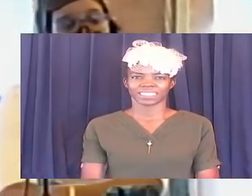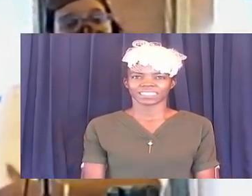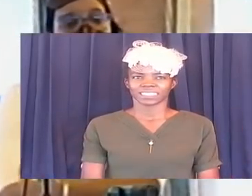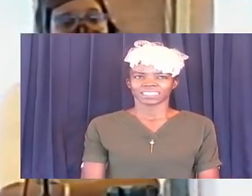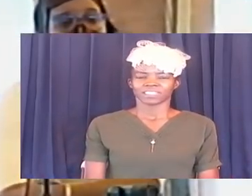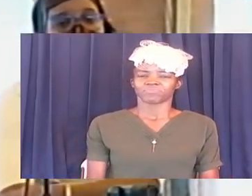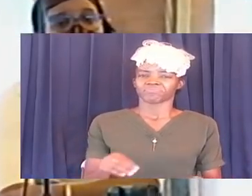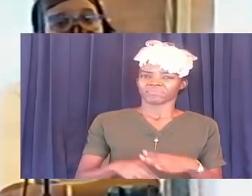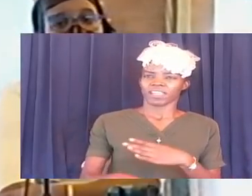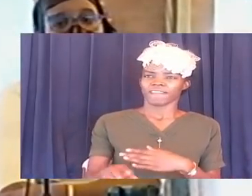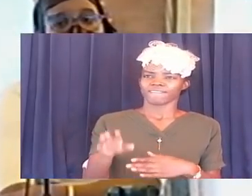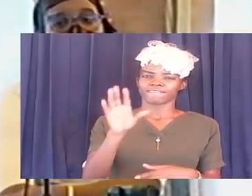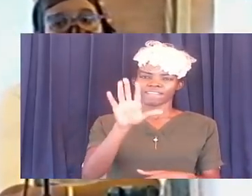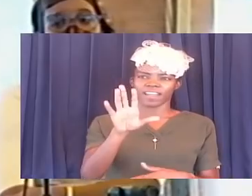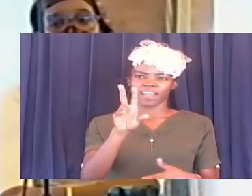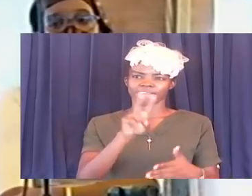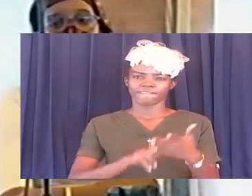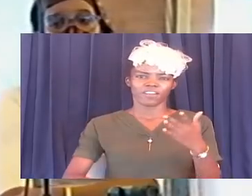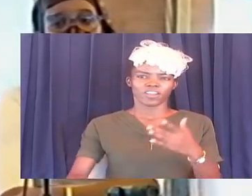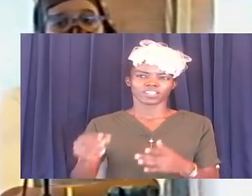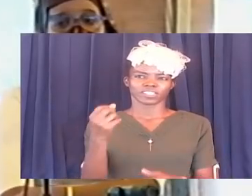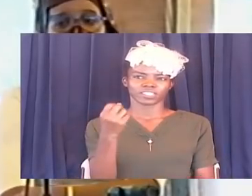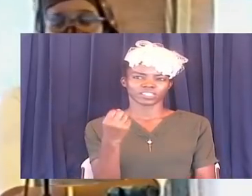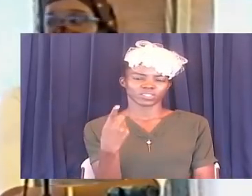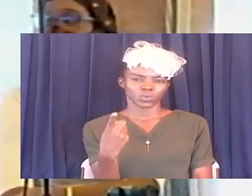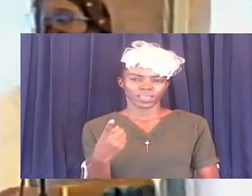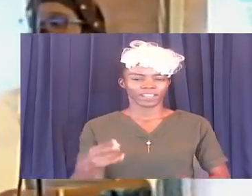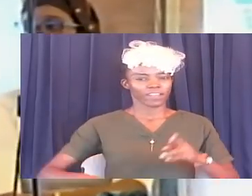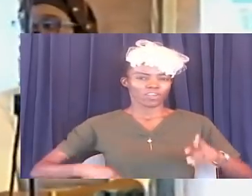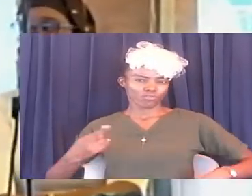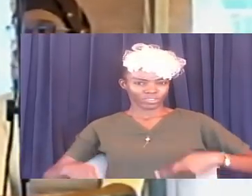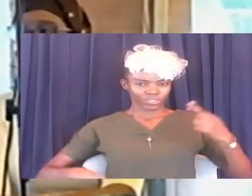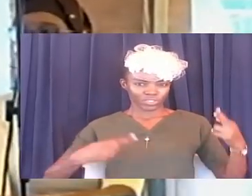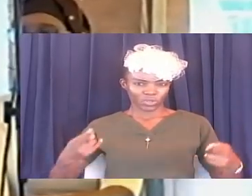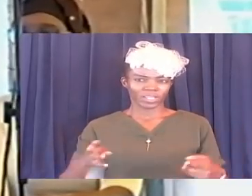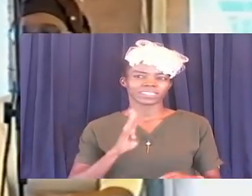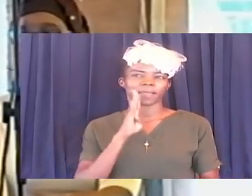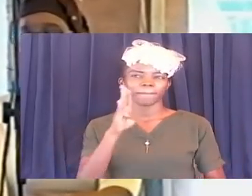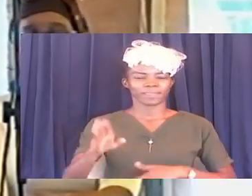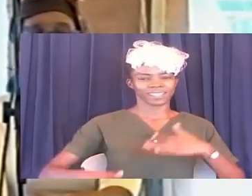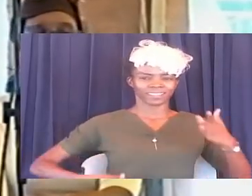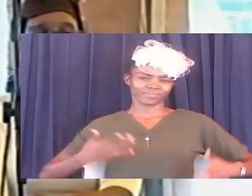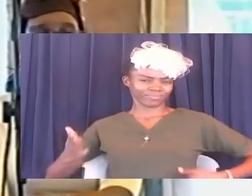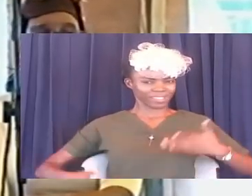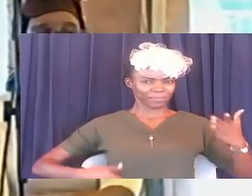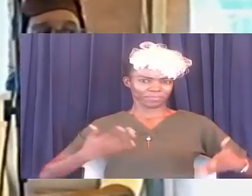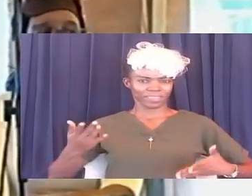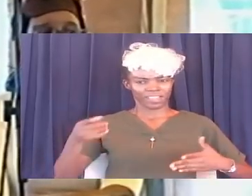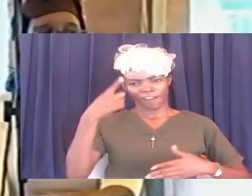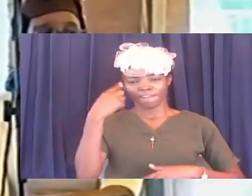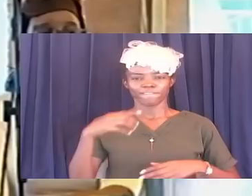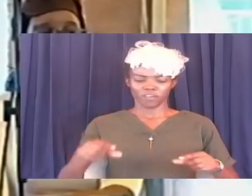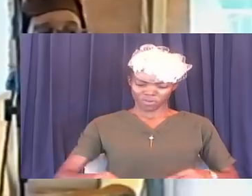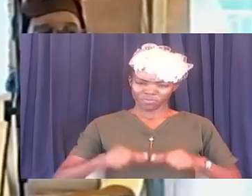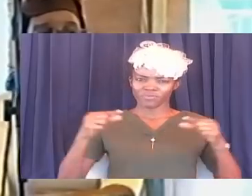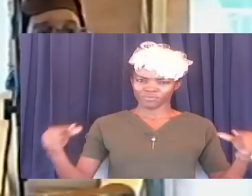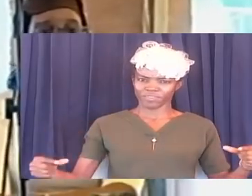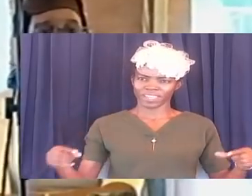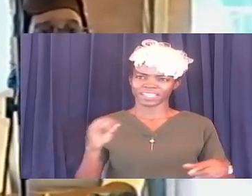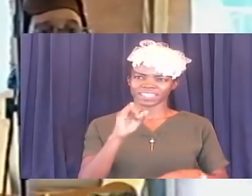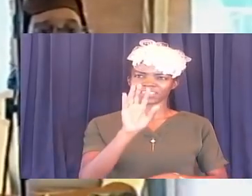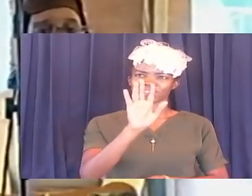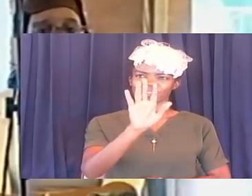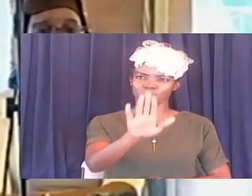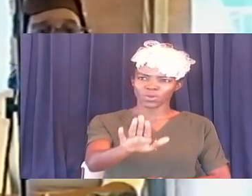In 5 verse 12, it says, "Rejoice and be exceeding glad, for great is your reward in